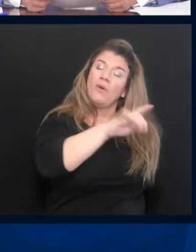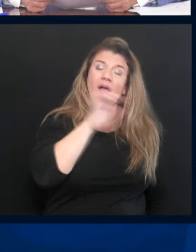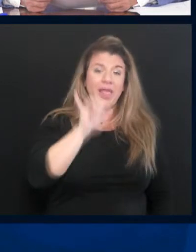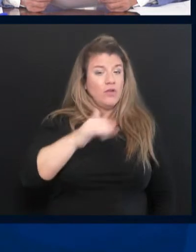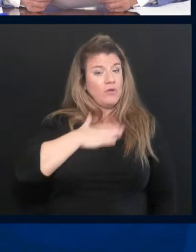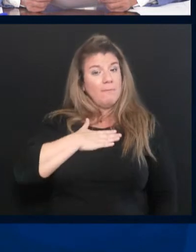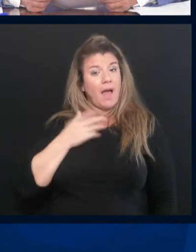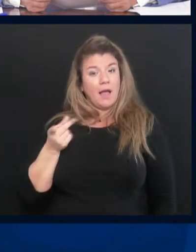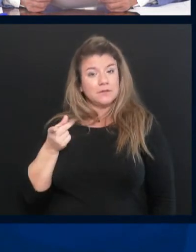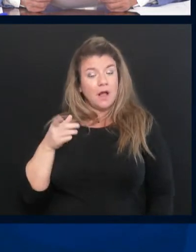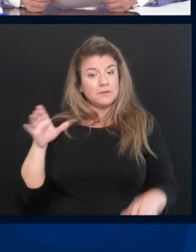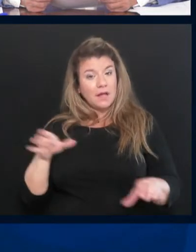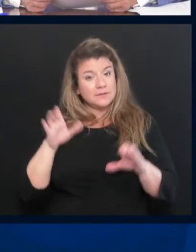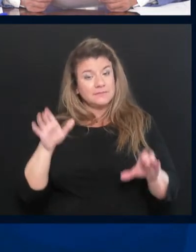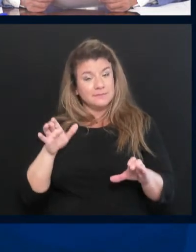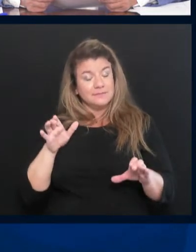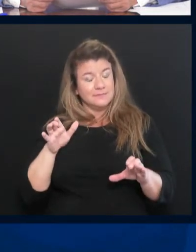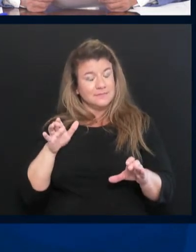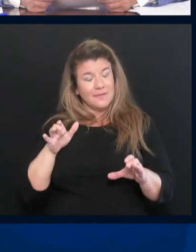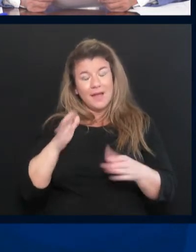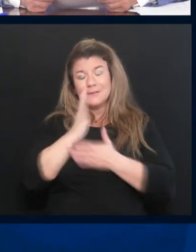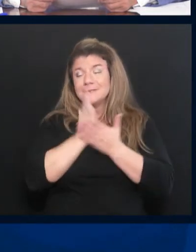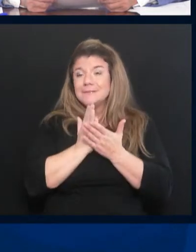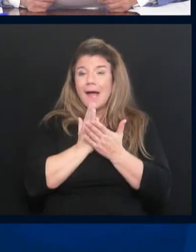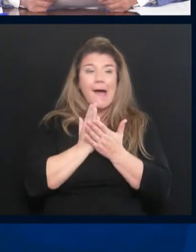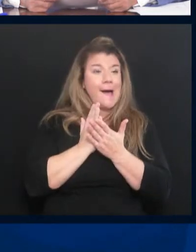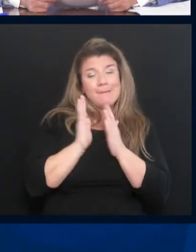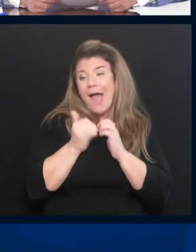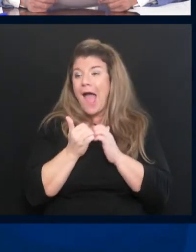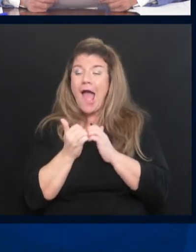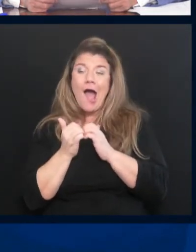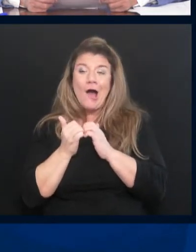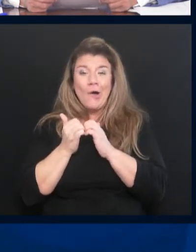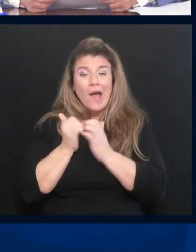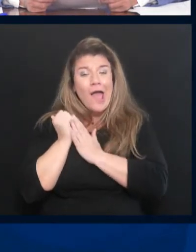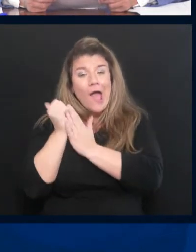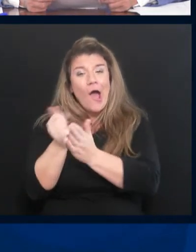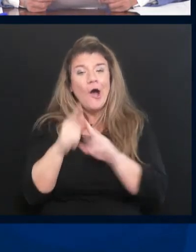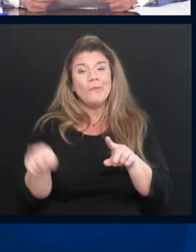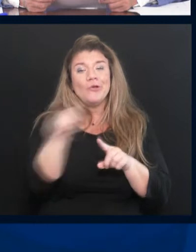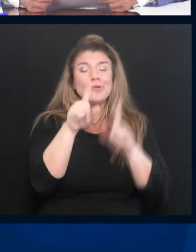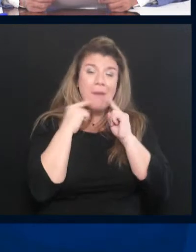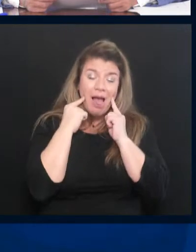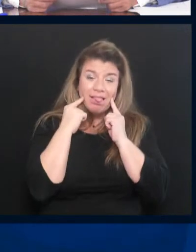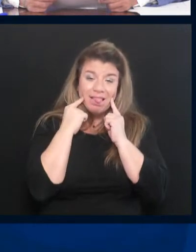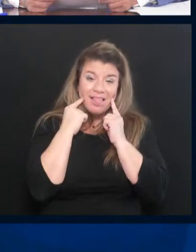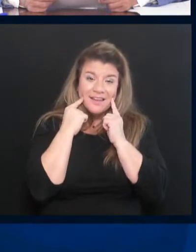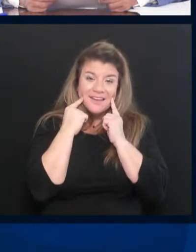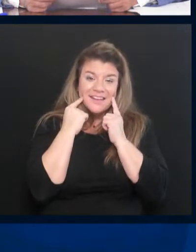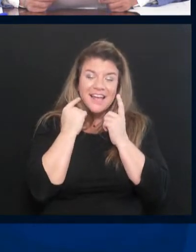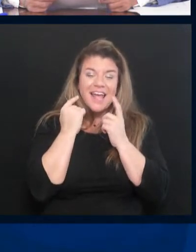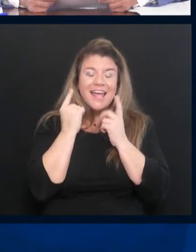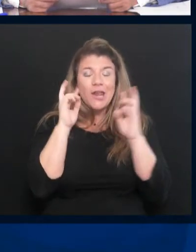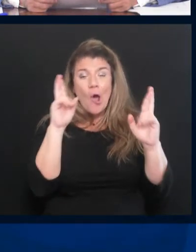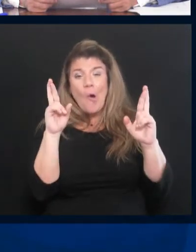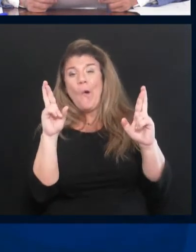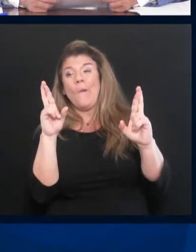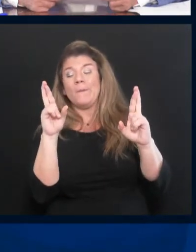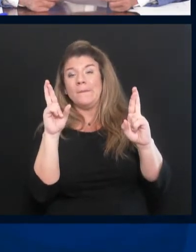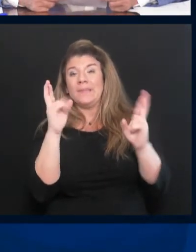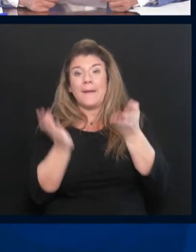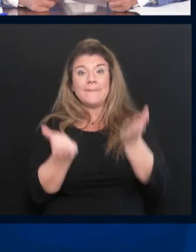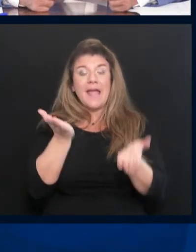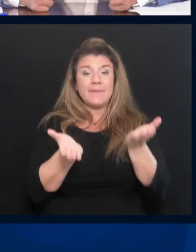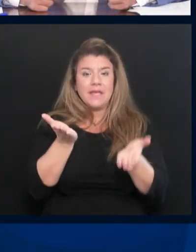does. And shouldn't we some way, somehow put a smile on their face and, and the hope that maybe